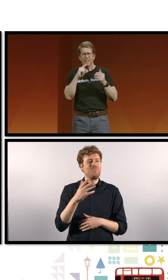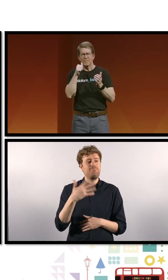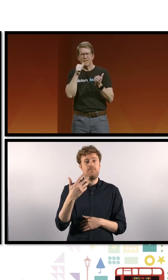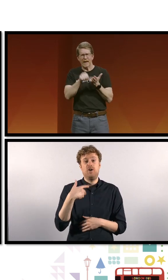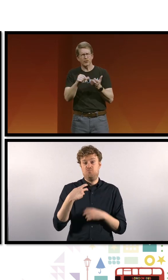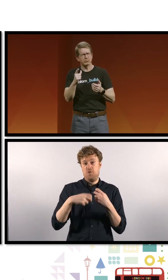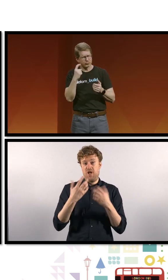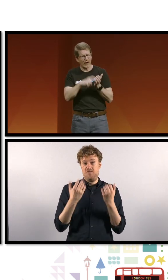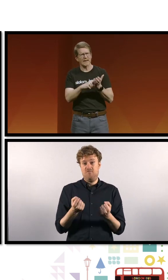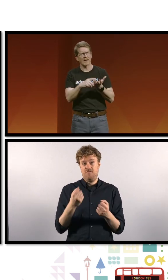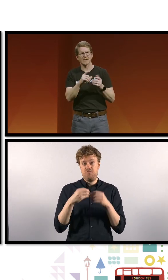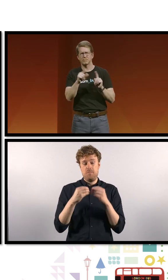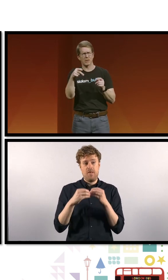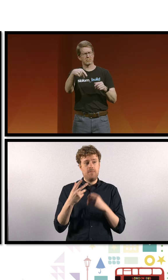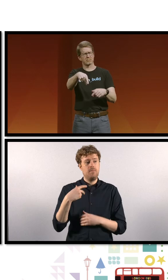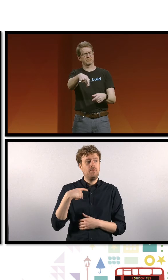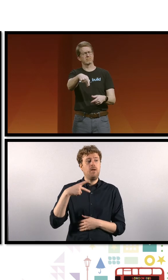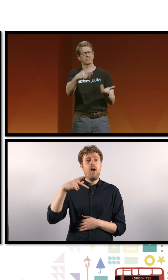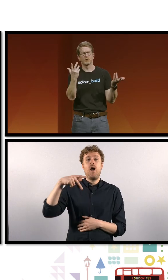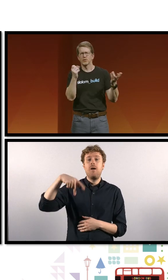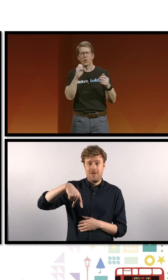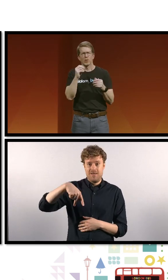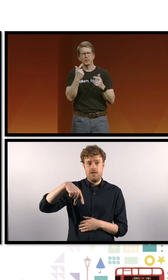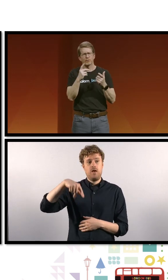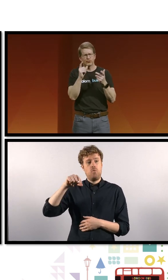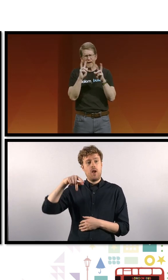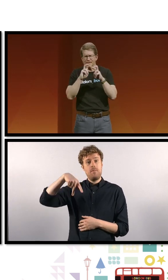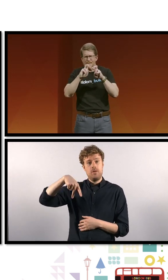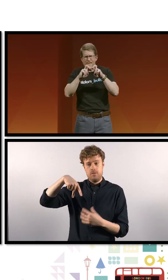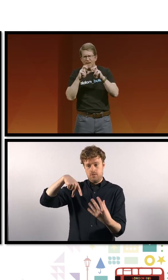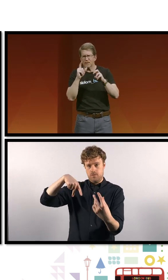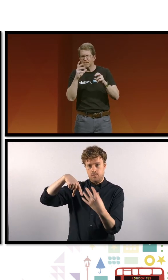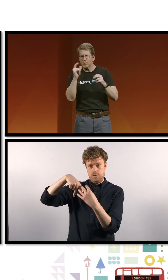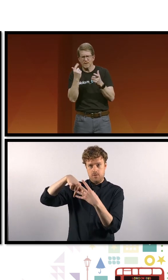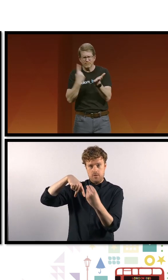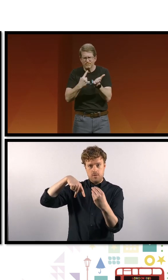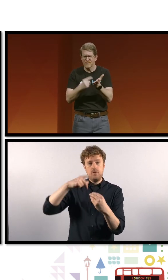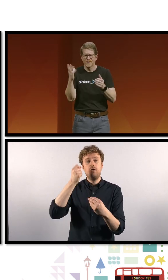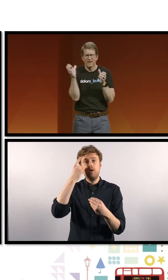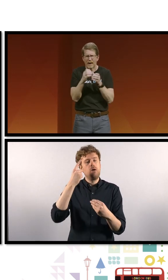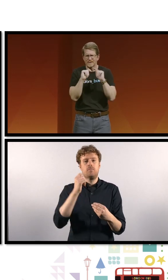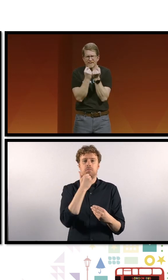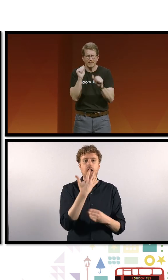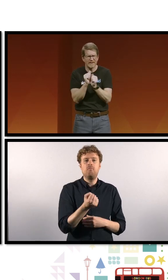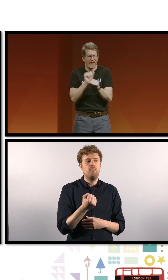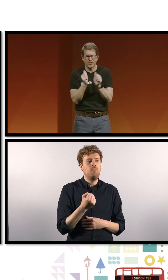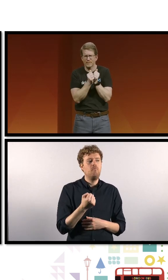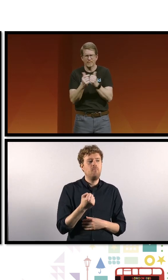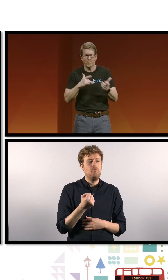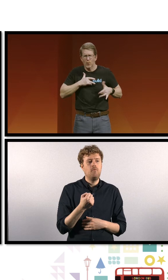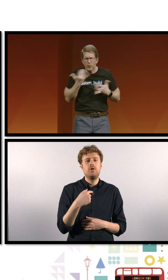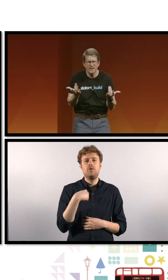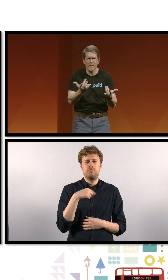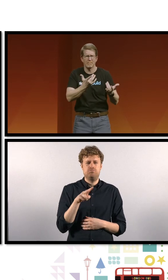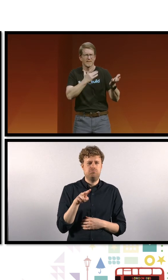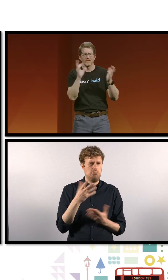P or the Q. And I thought, that's really interesting that it's not being able to recognize that. And I got